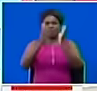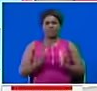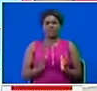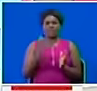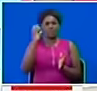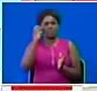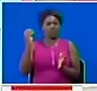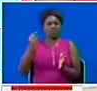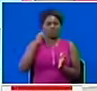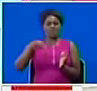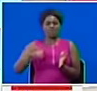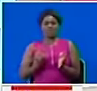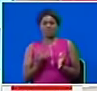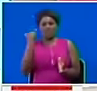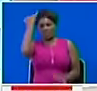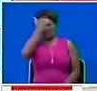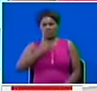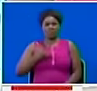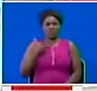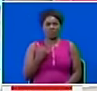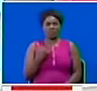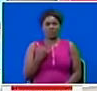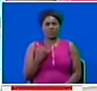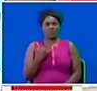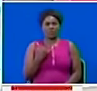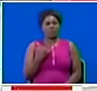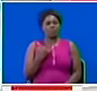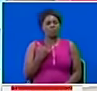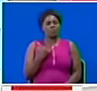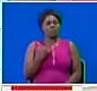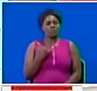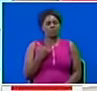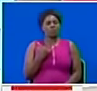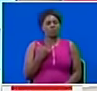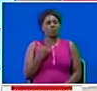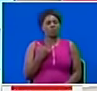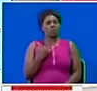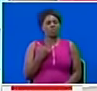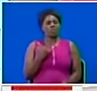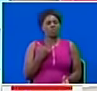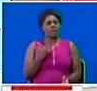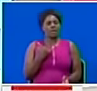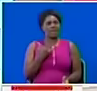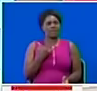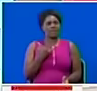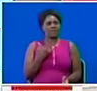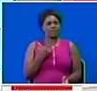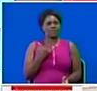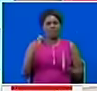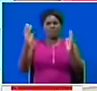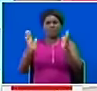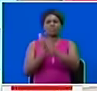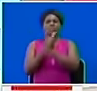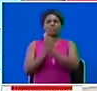is Maresha Owiti, and I am Yvonne Okwara Matole. So let's start with our big story tonight, which is the